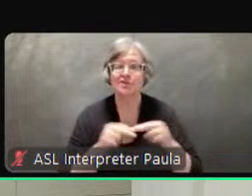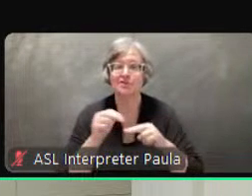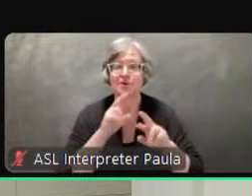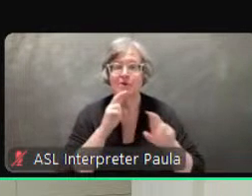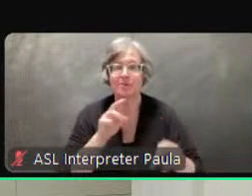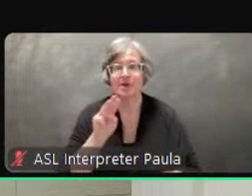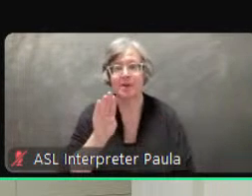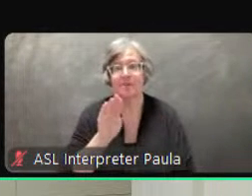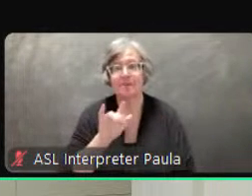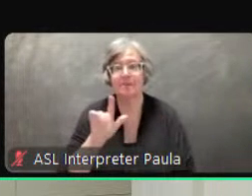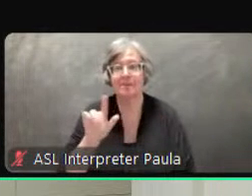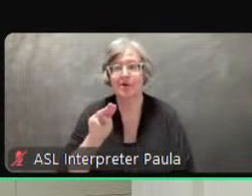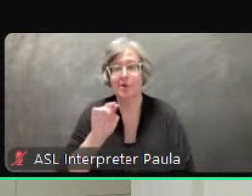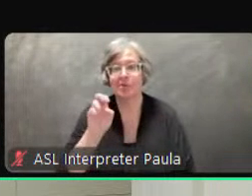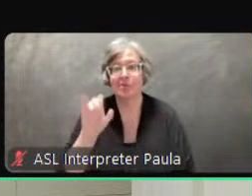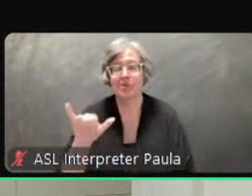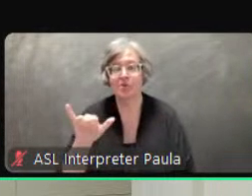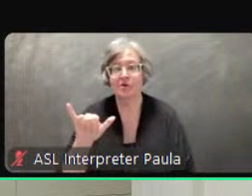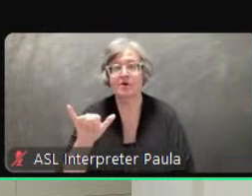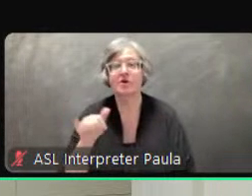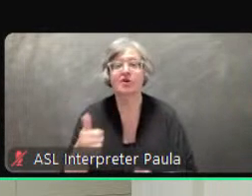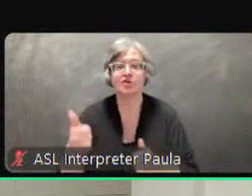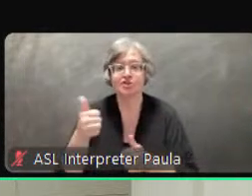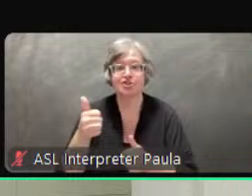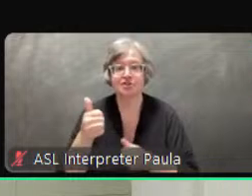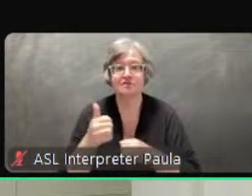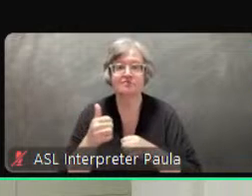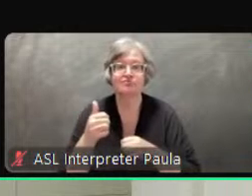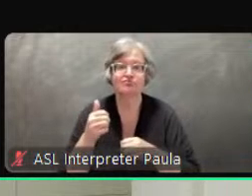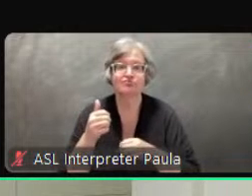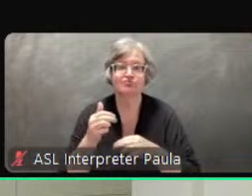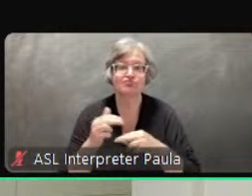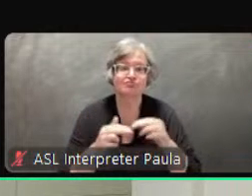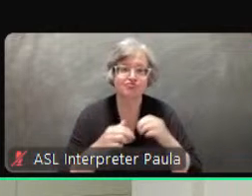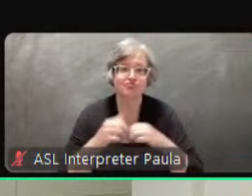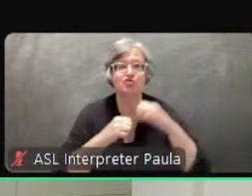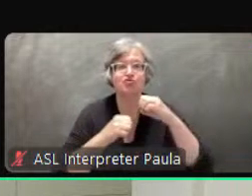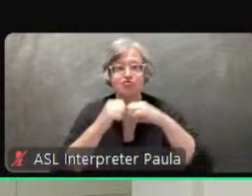Officer, and Juan Pablo Prieto, our Director of Diversity Program.